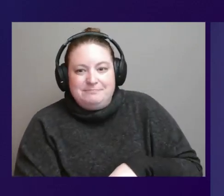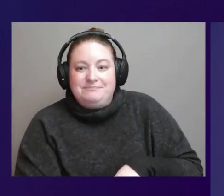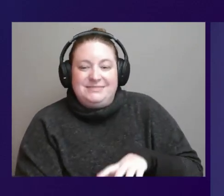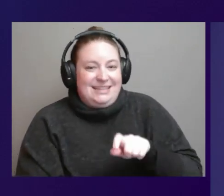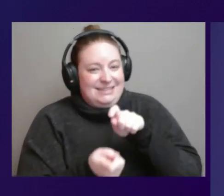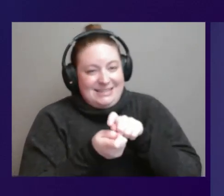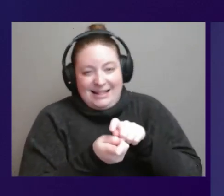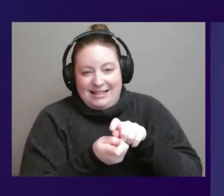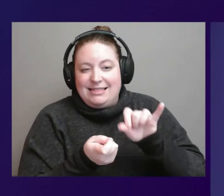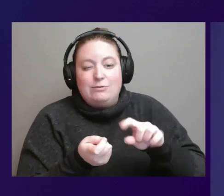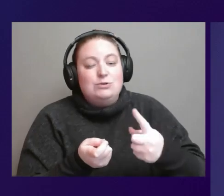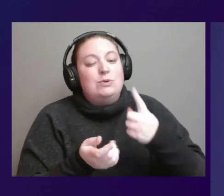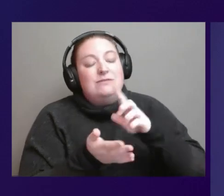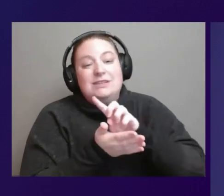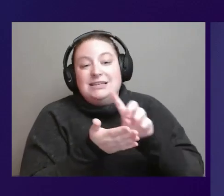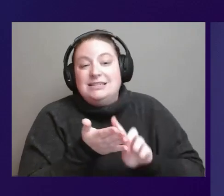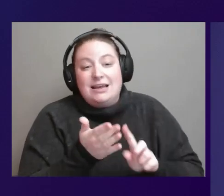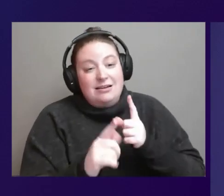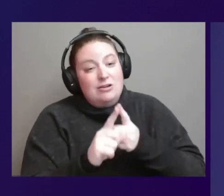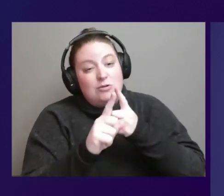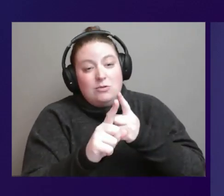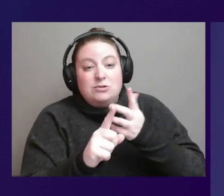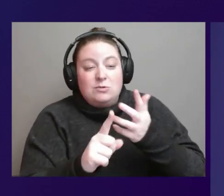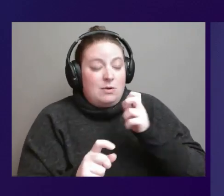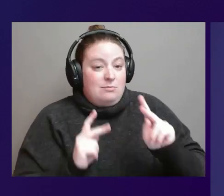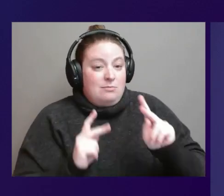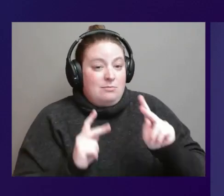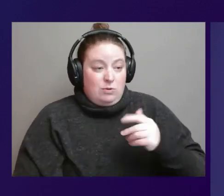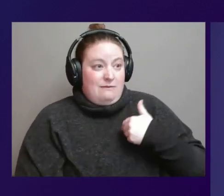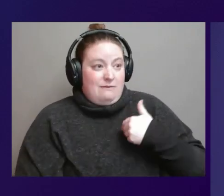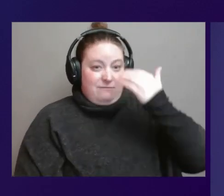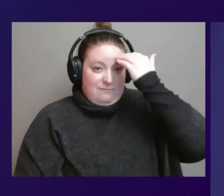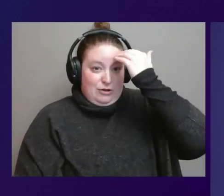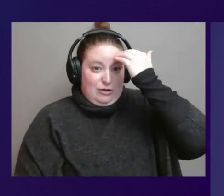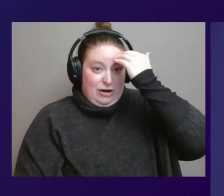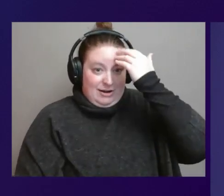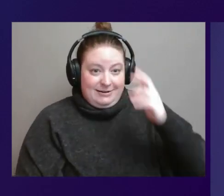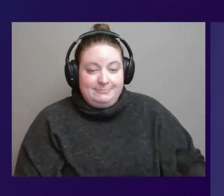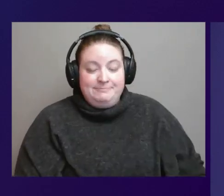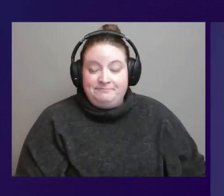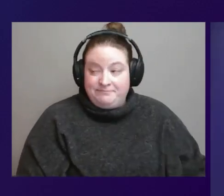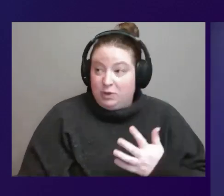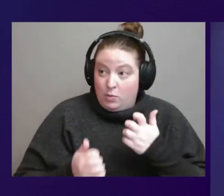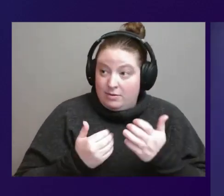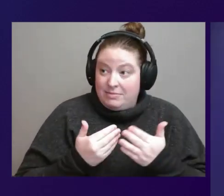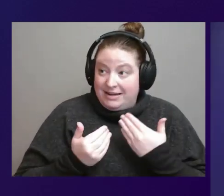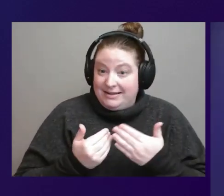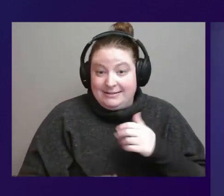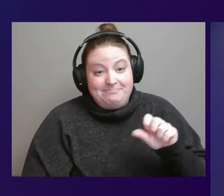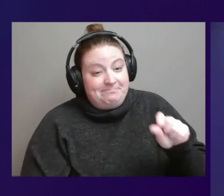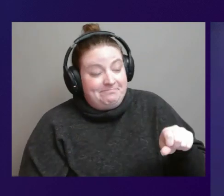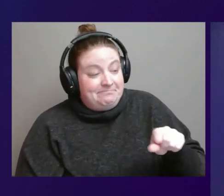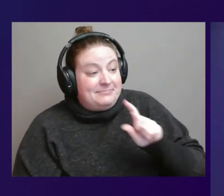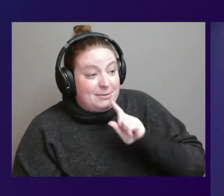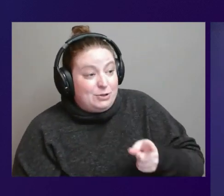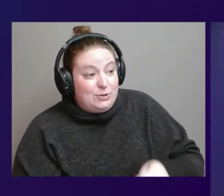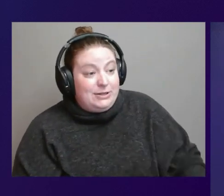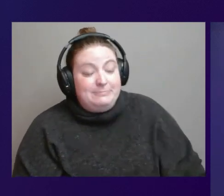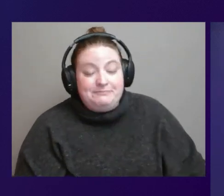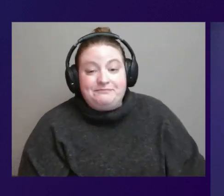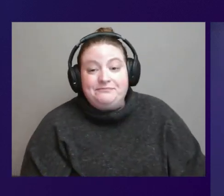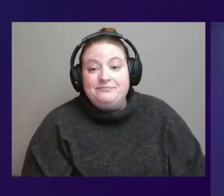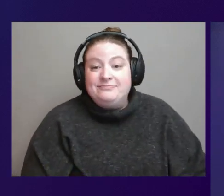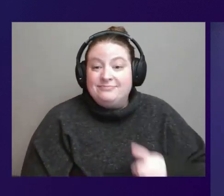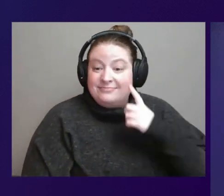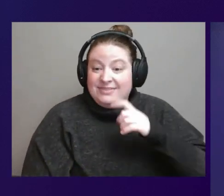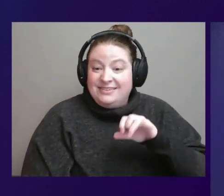design principles we set out. We wanted people to have that familiarity with it. Yeah, we want to make it easy. Yeah, absolutely. Yeah. And on that note, I mean,